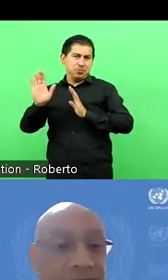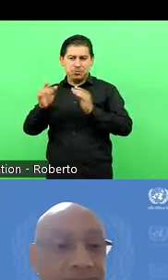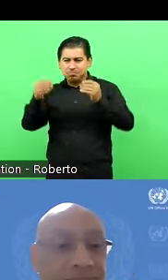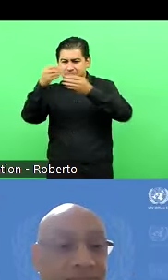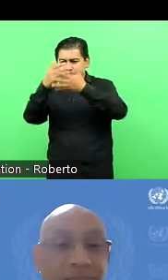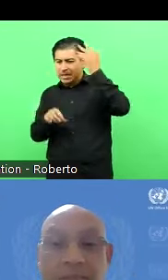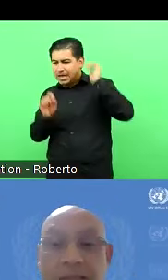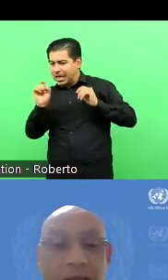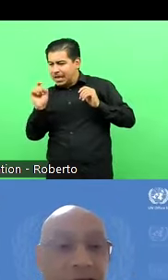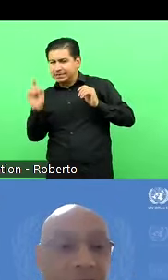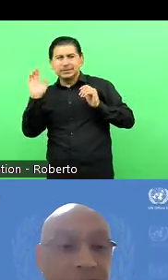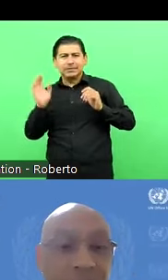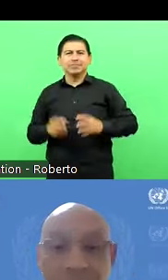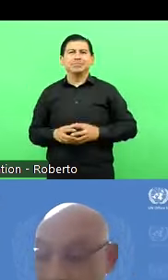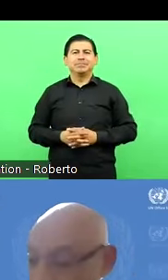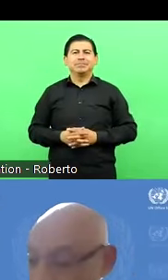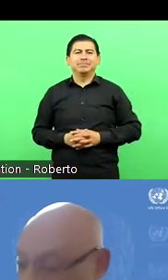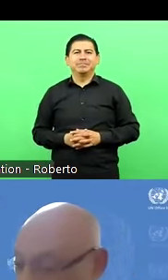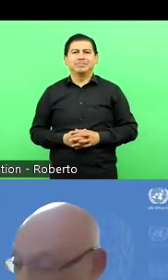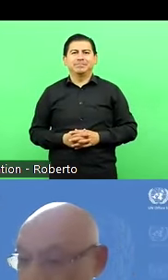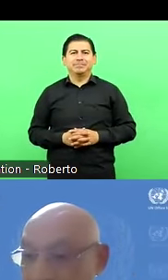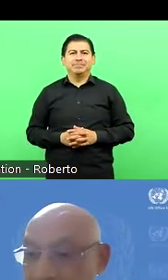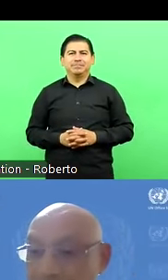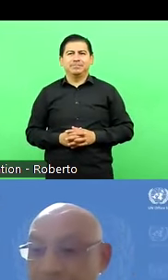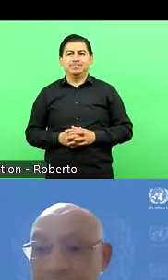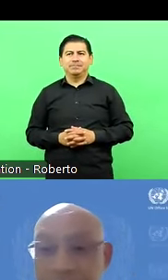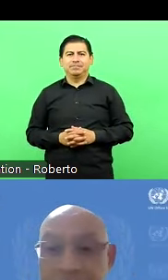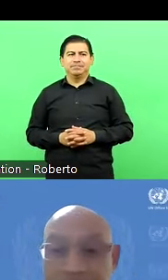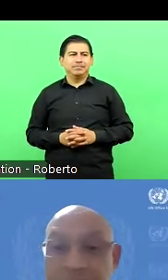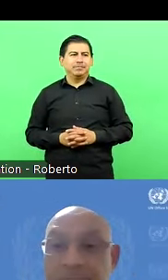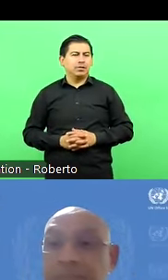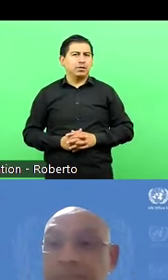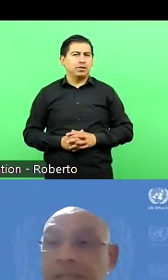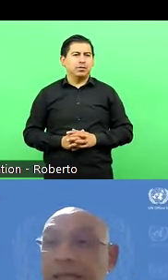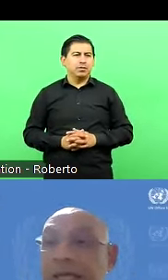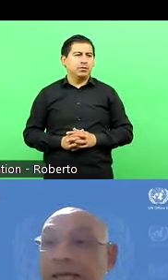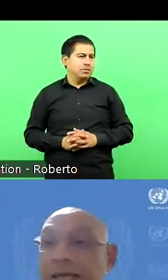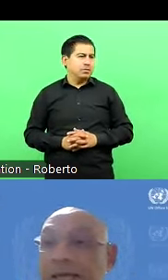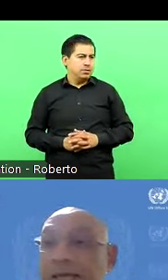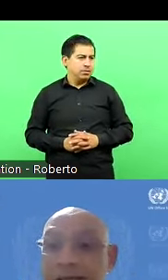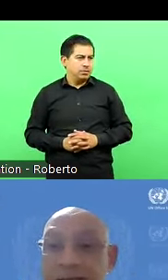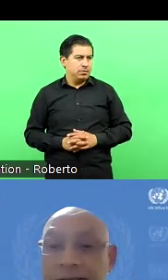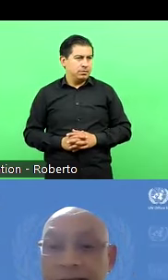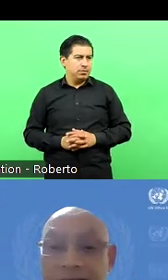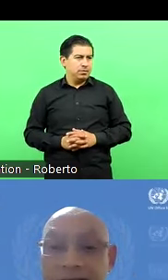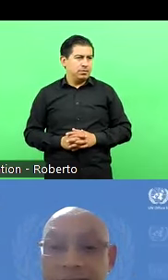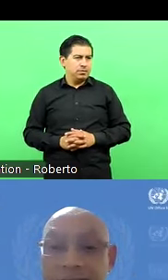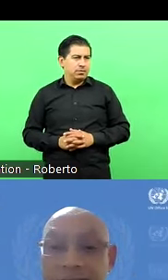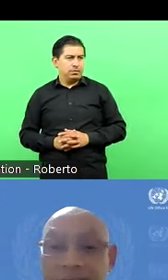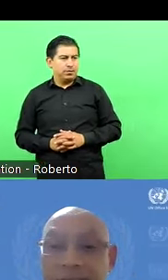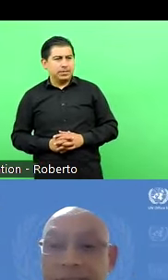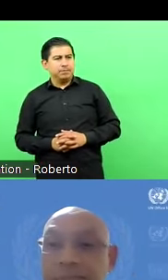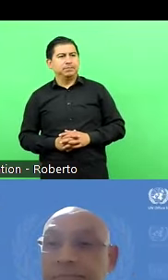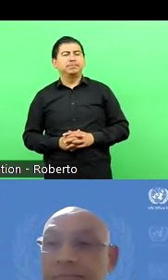yours. And you have about 10, 15 minutes. Good